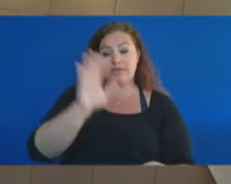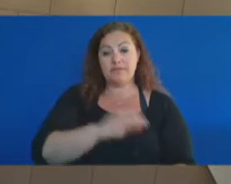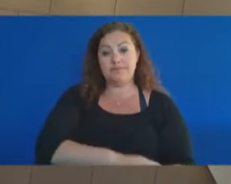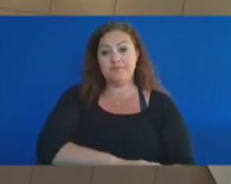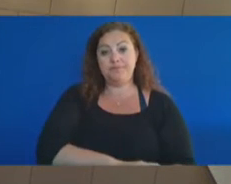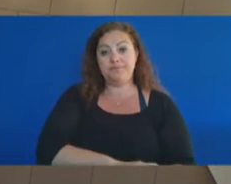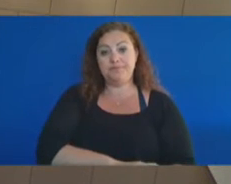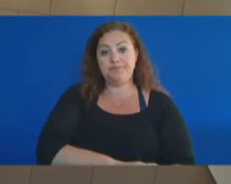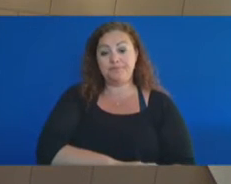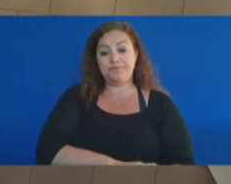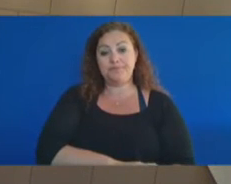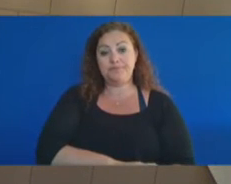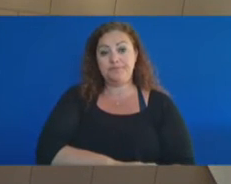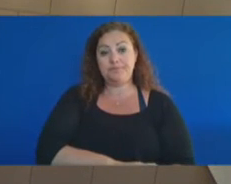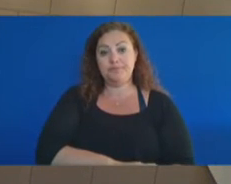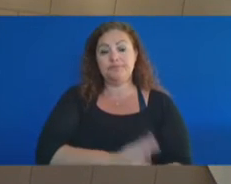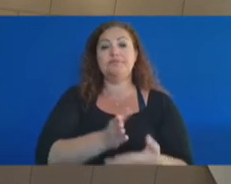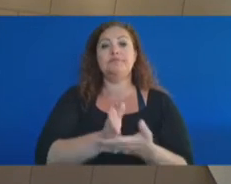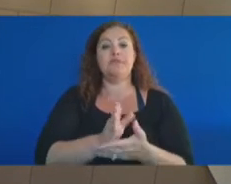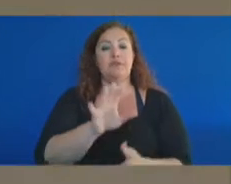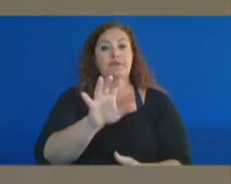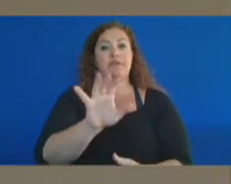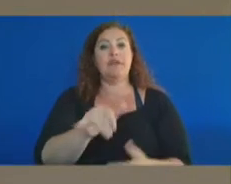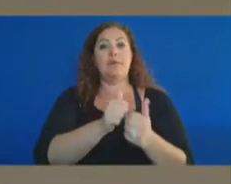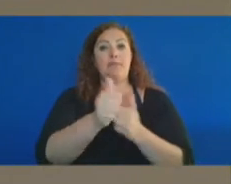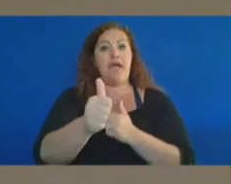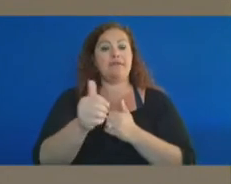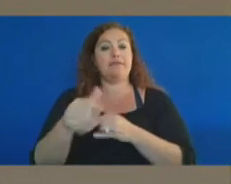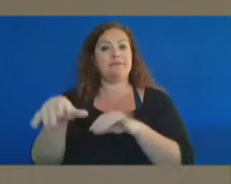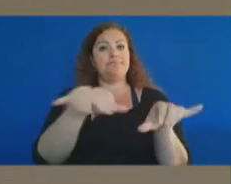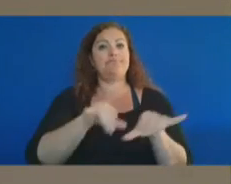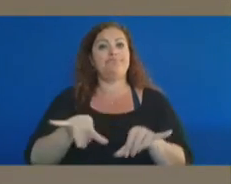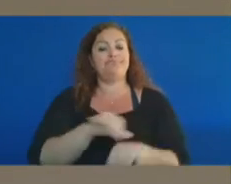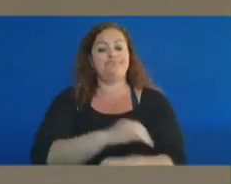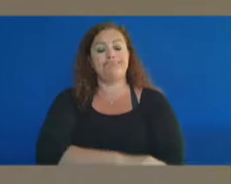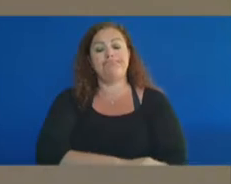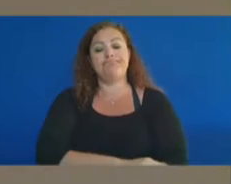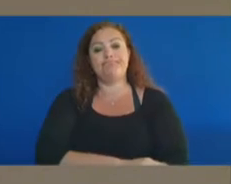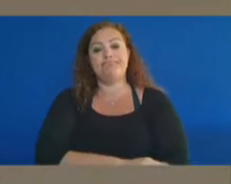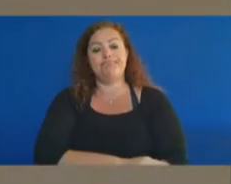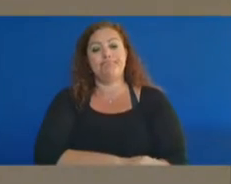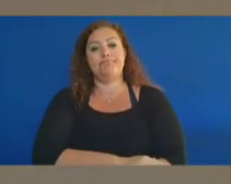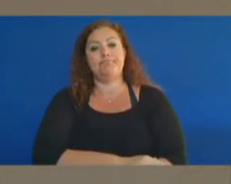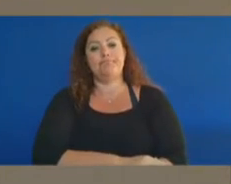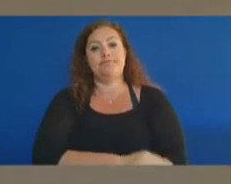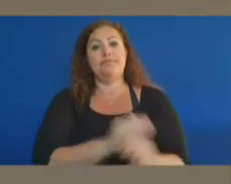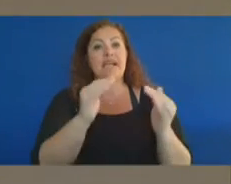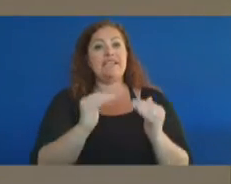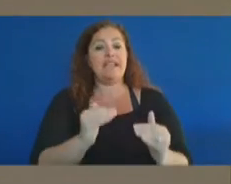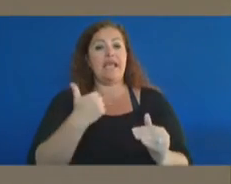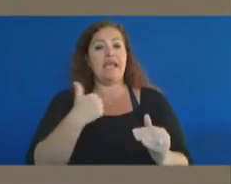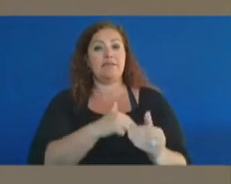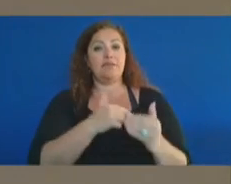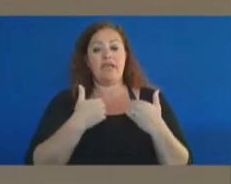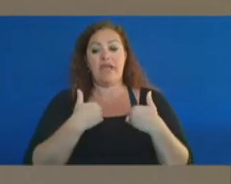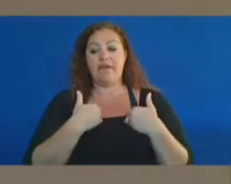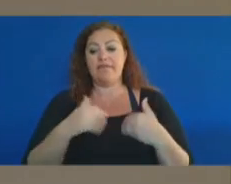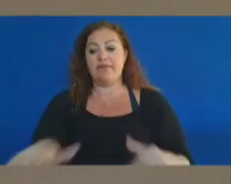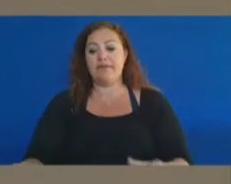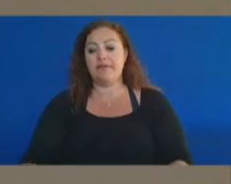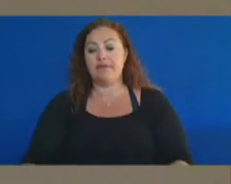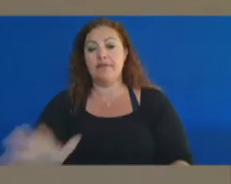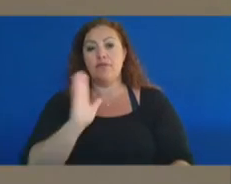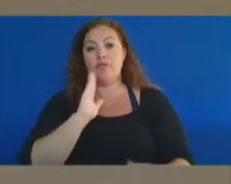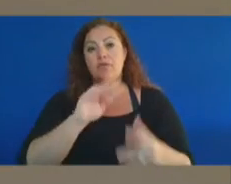and all right that passes unanimously all right the next item that we have we were going to begin with our